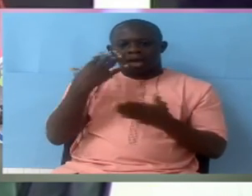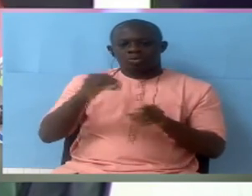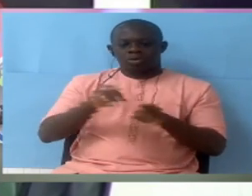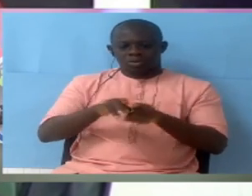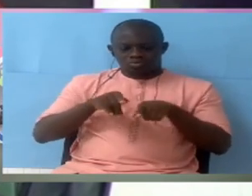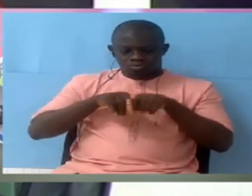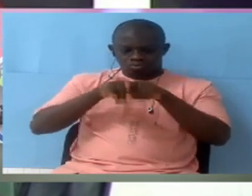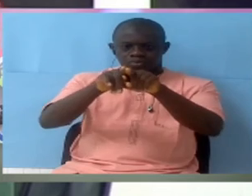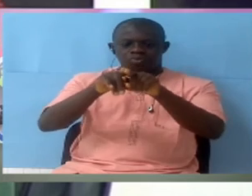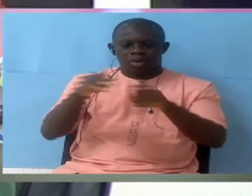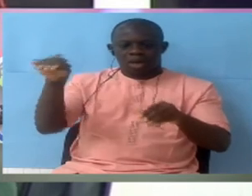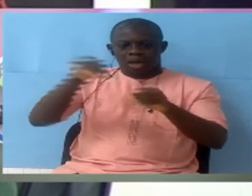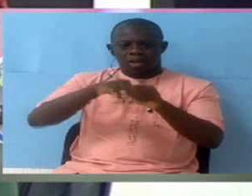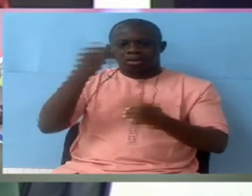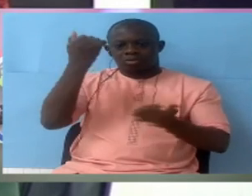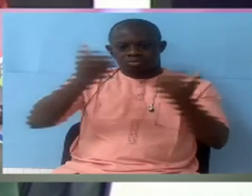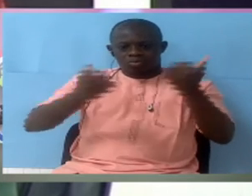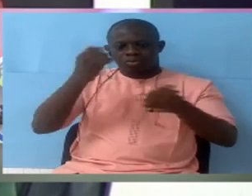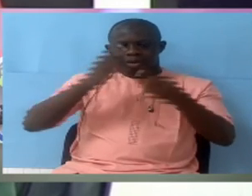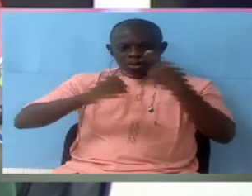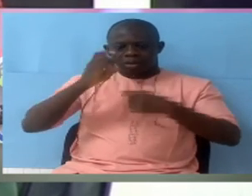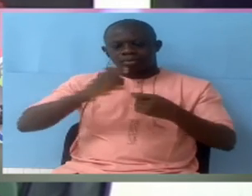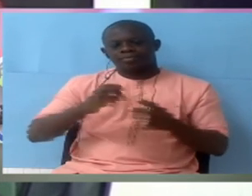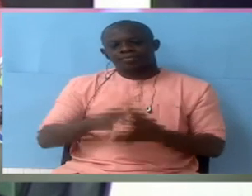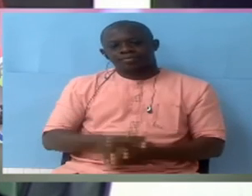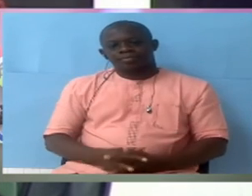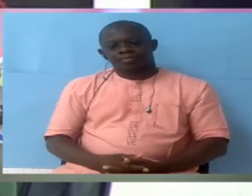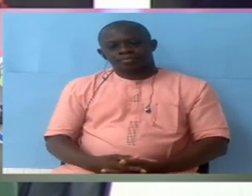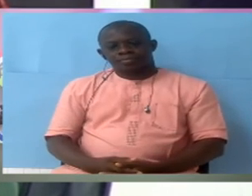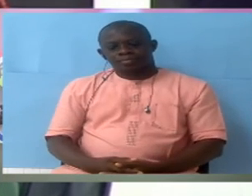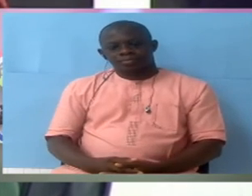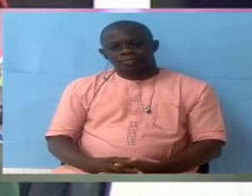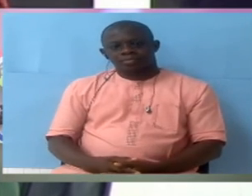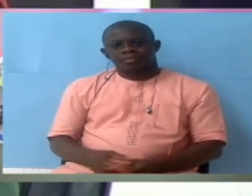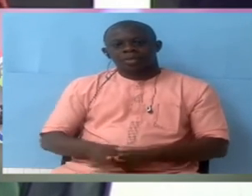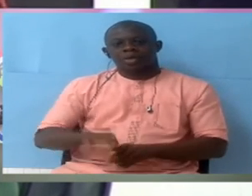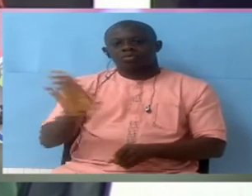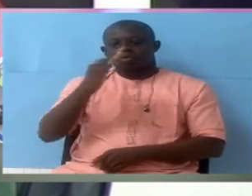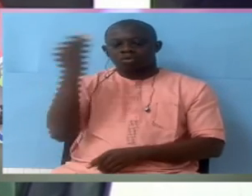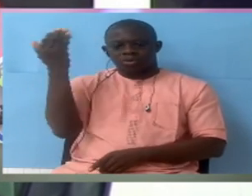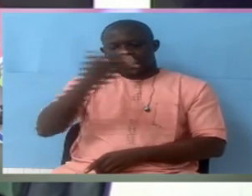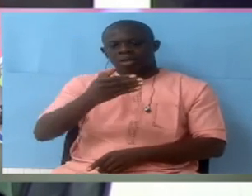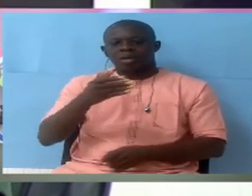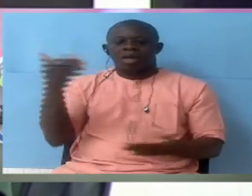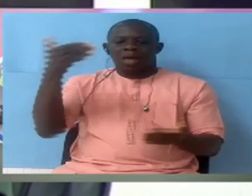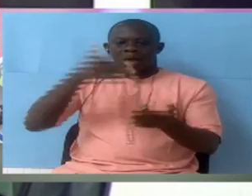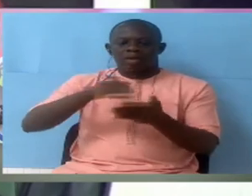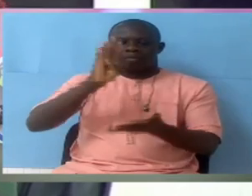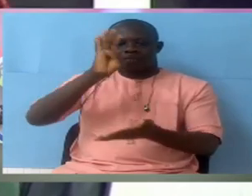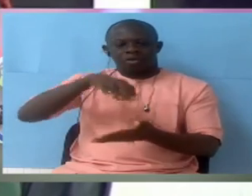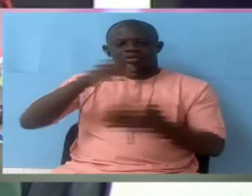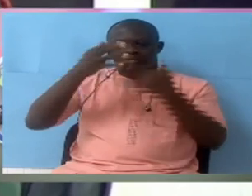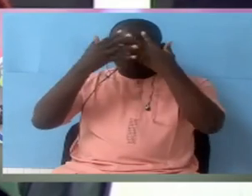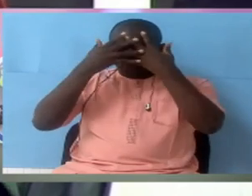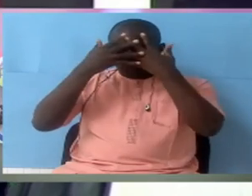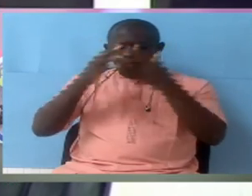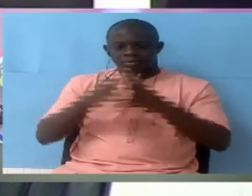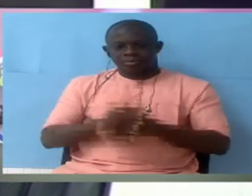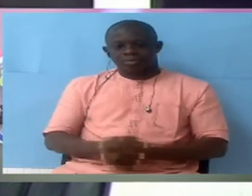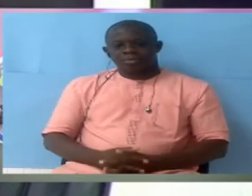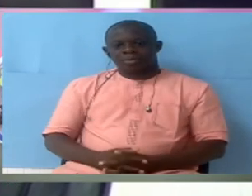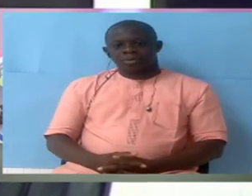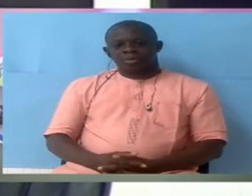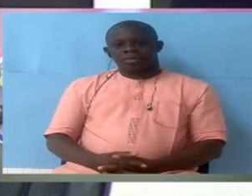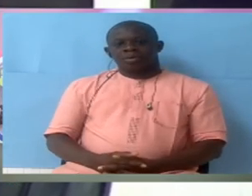the vehicle. Ci lañ ma jël nak dugalat ma ci moto ba. And straight to mile 2. Yobuma mile 2. The